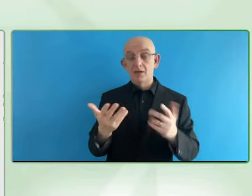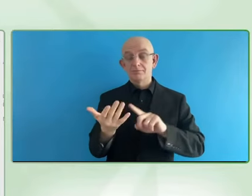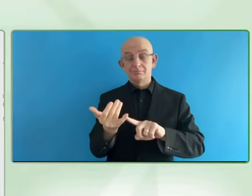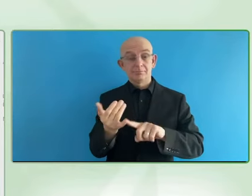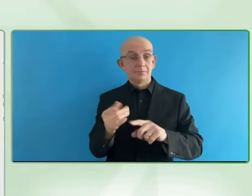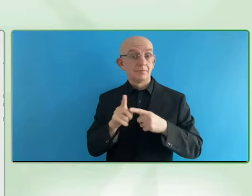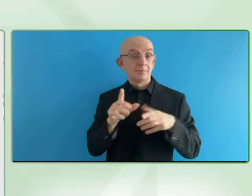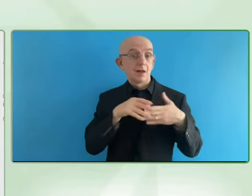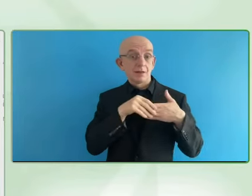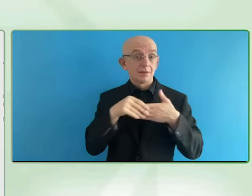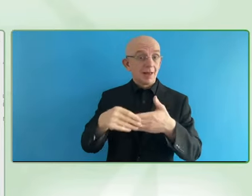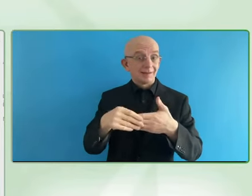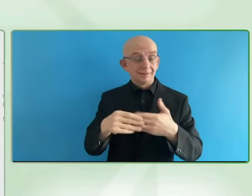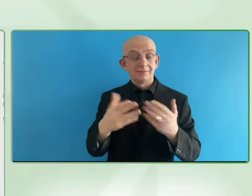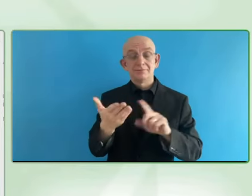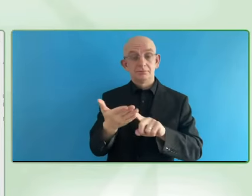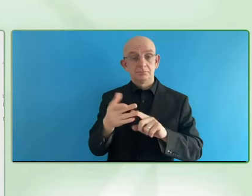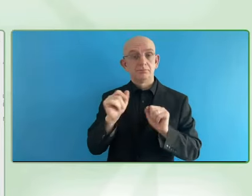The new decree